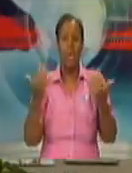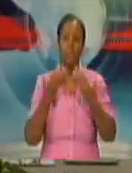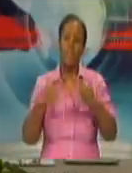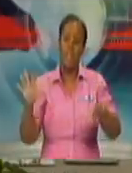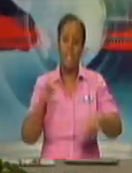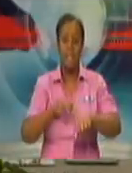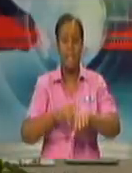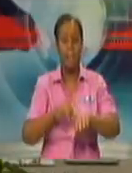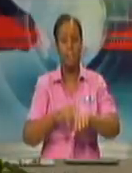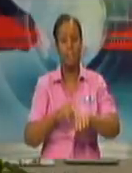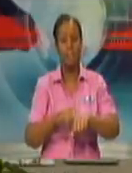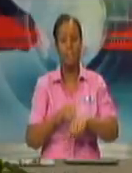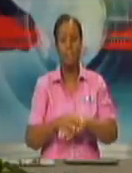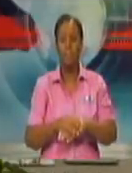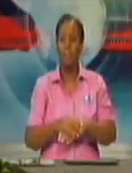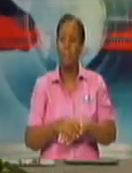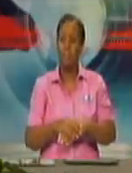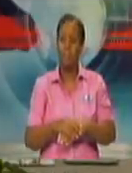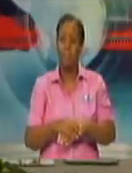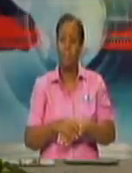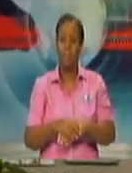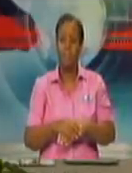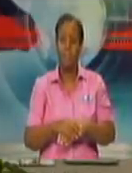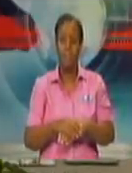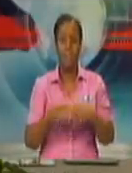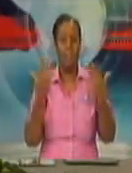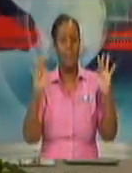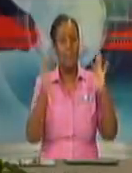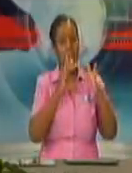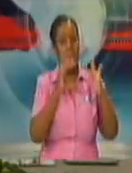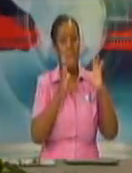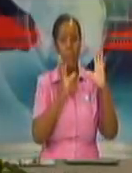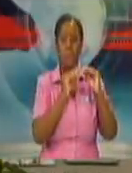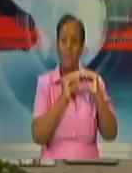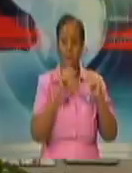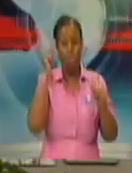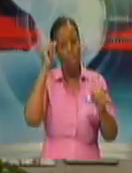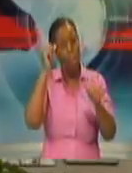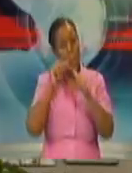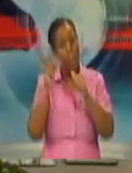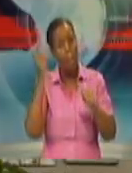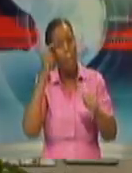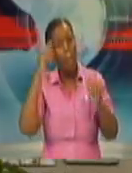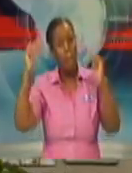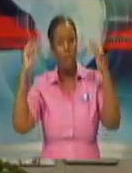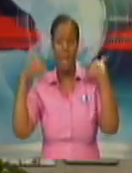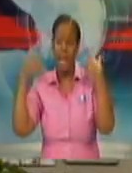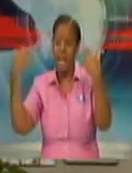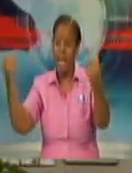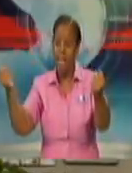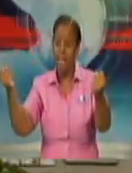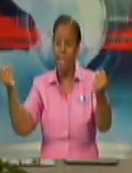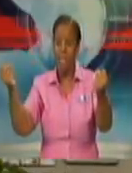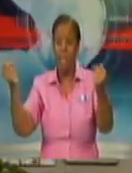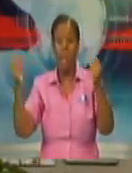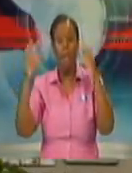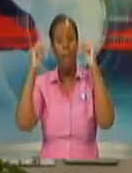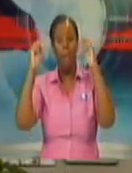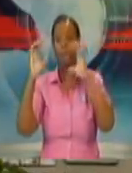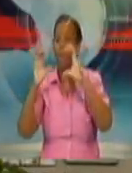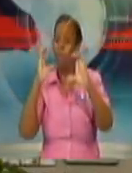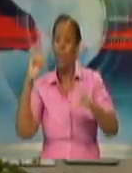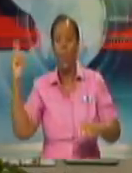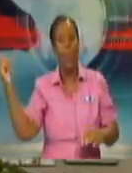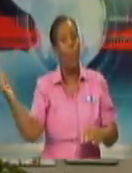come to the end of today's virtual media conference, and do remember that the Ministry of Health and the Ministry of Communications are your only credible